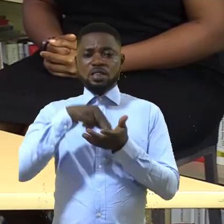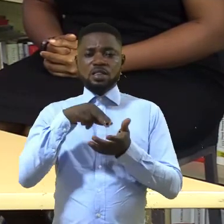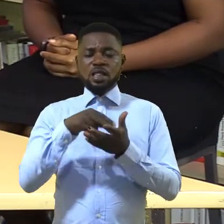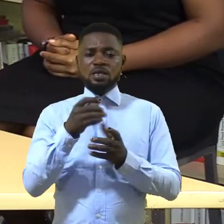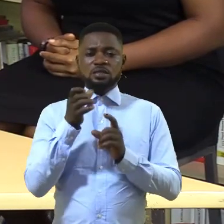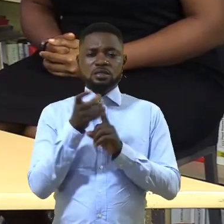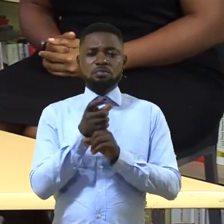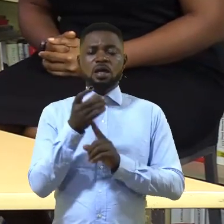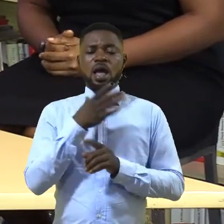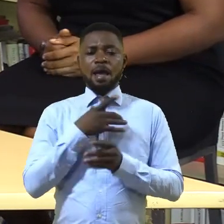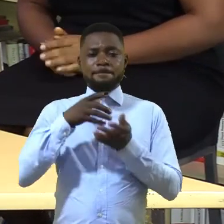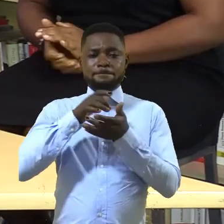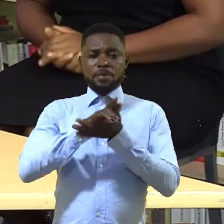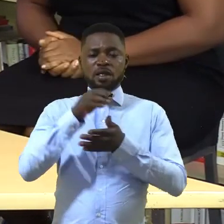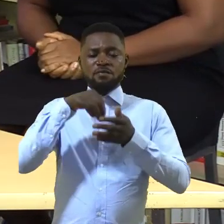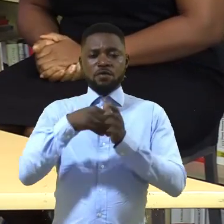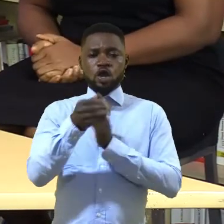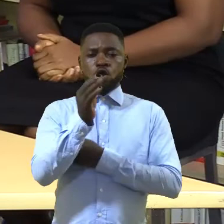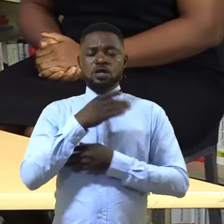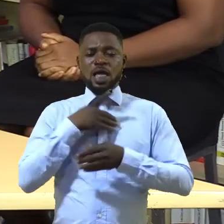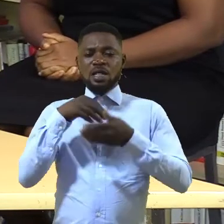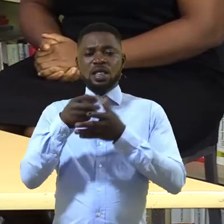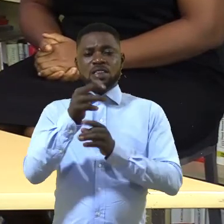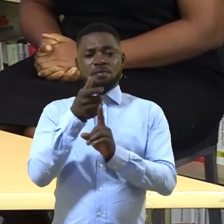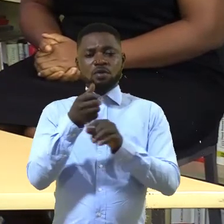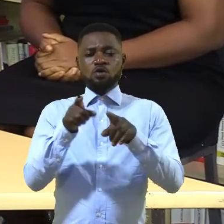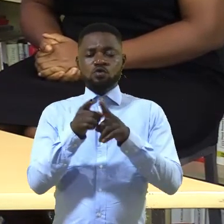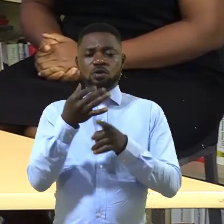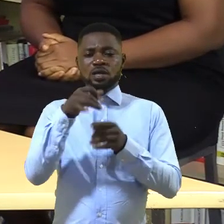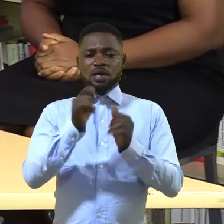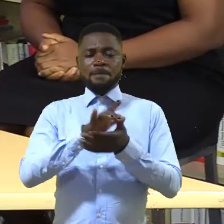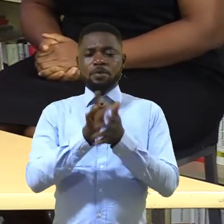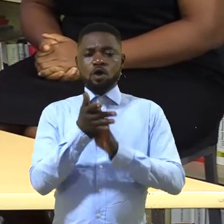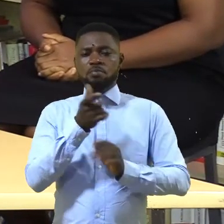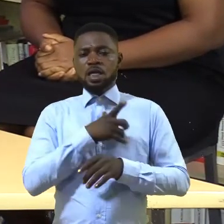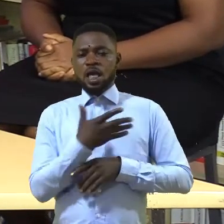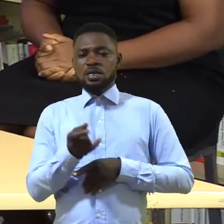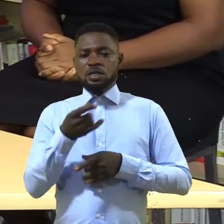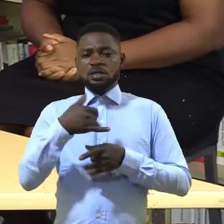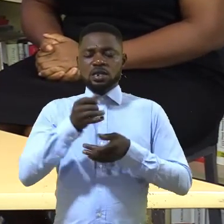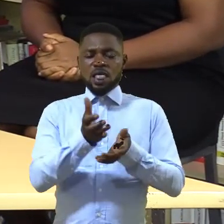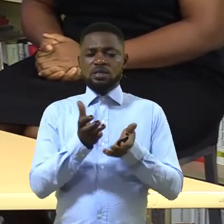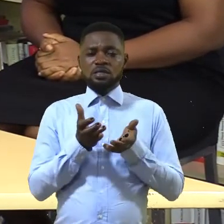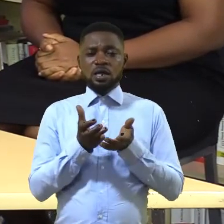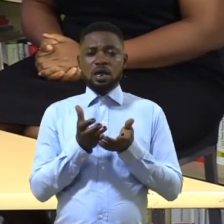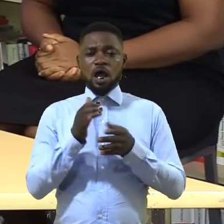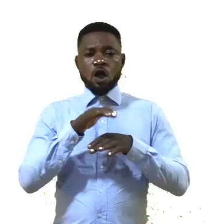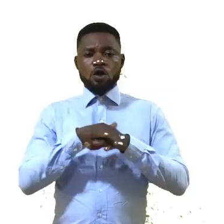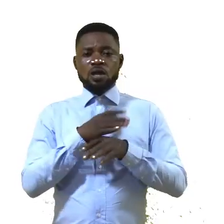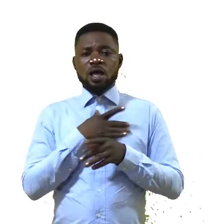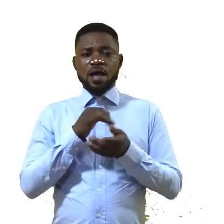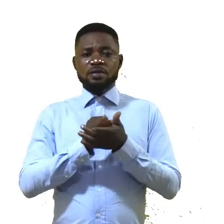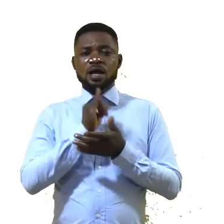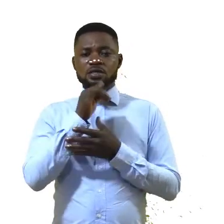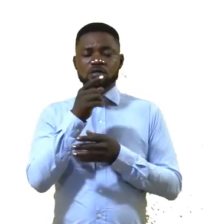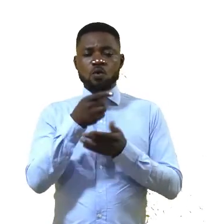their belief in God, and also to believe in themselves, that they can be anything that they desire to become. And that